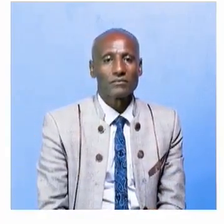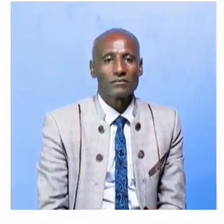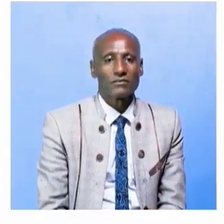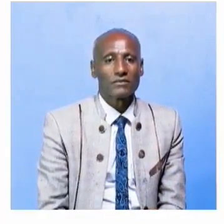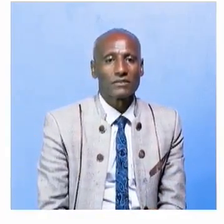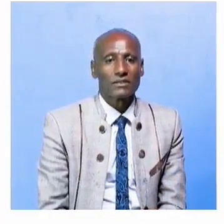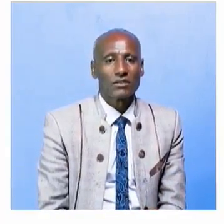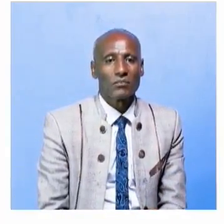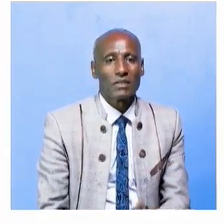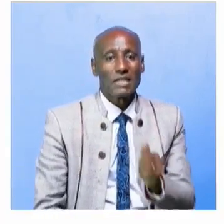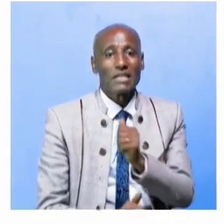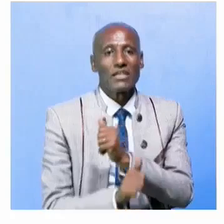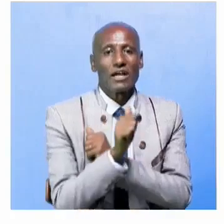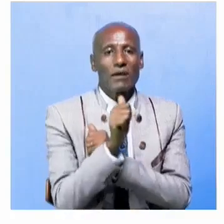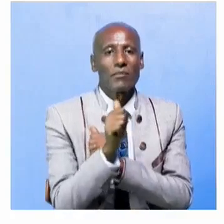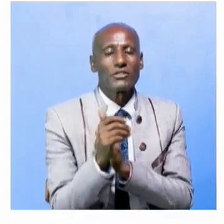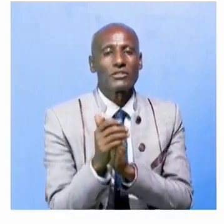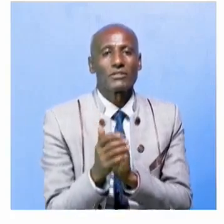damage